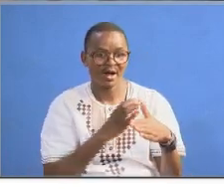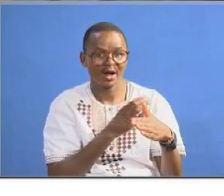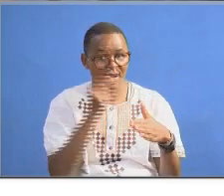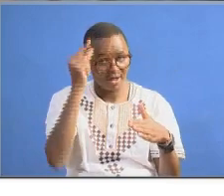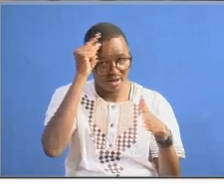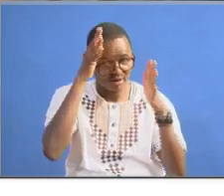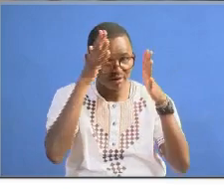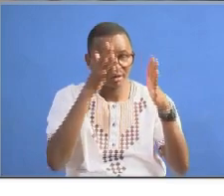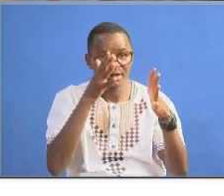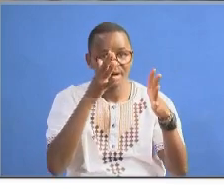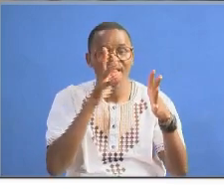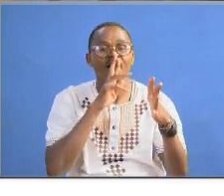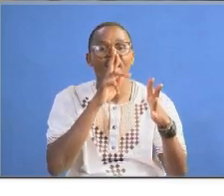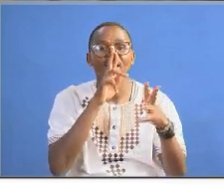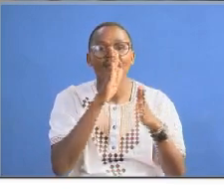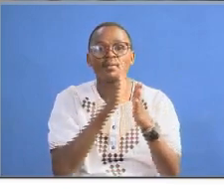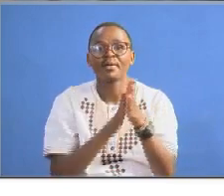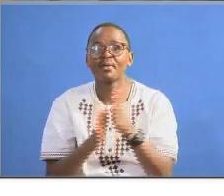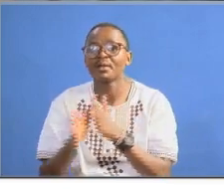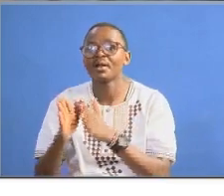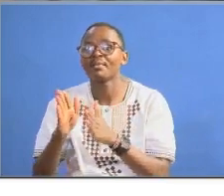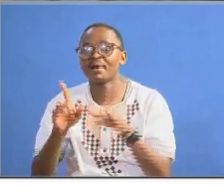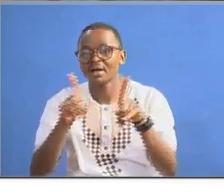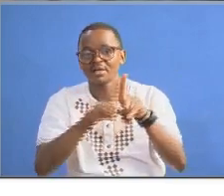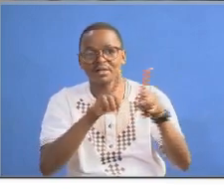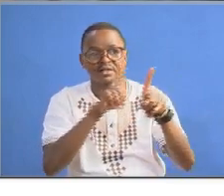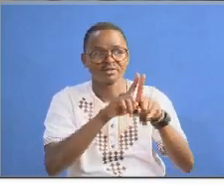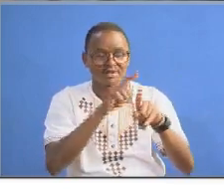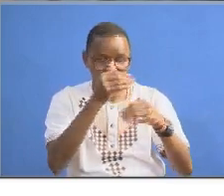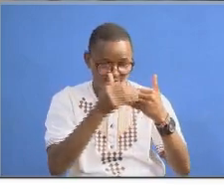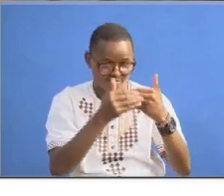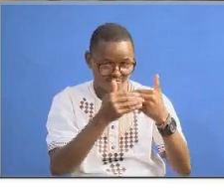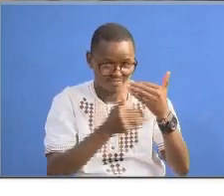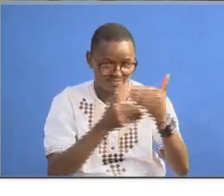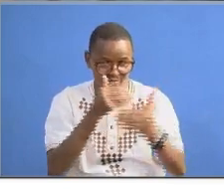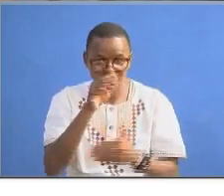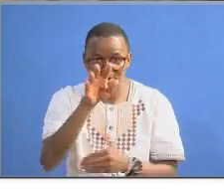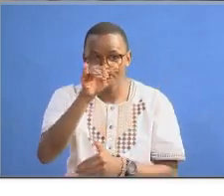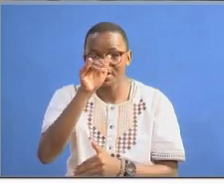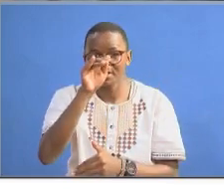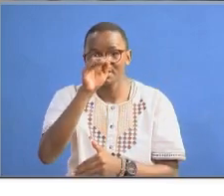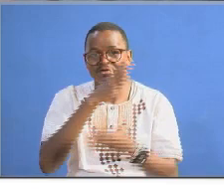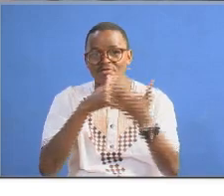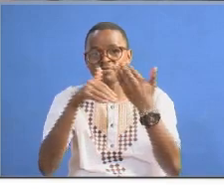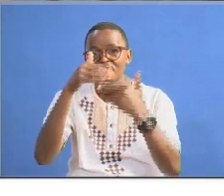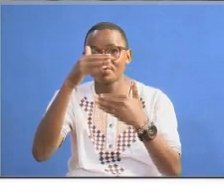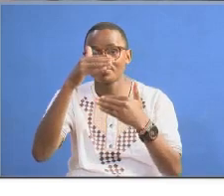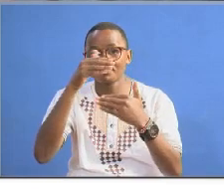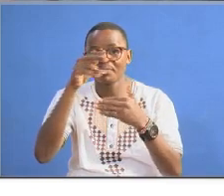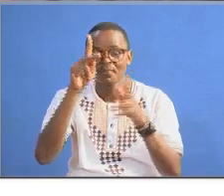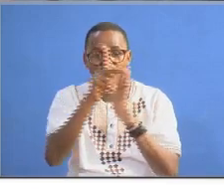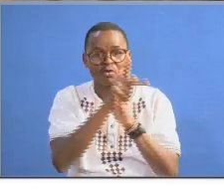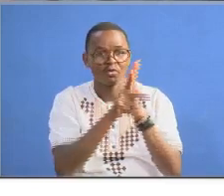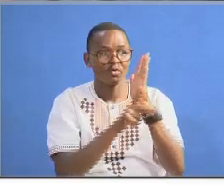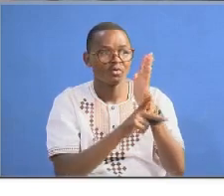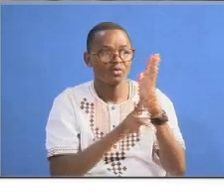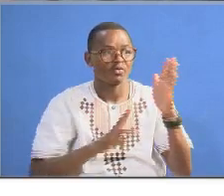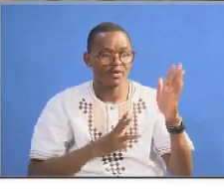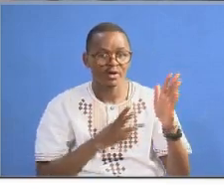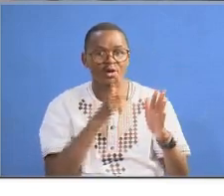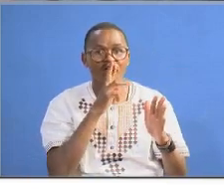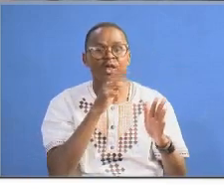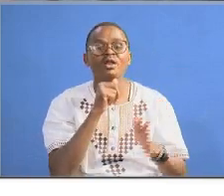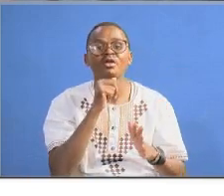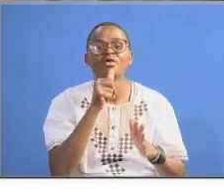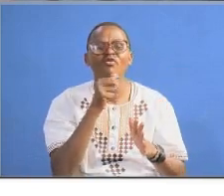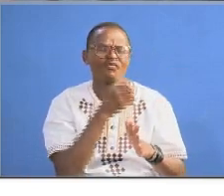graduates have been prepared as per the procedures laid down by the university and policies. So we are